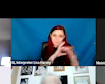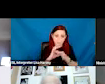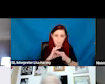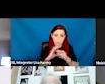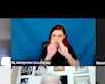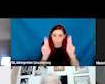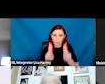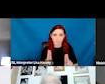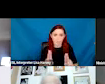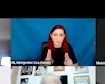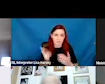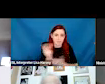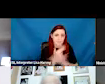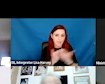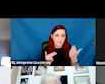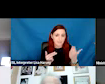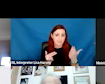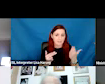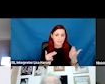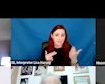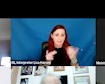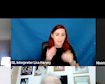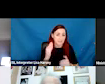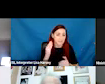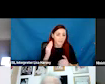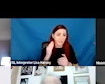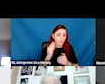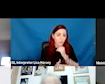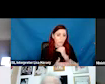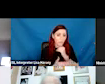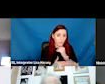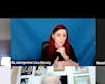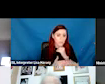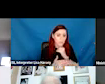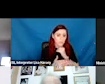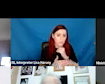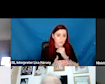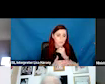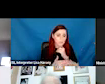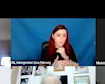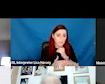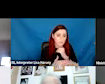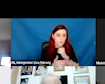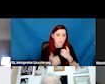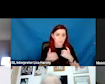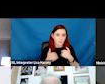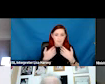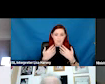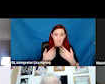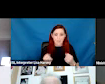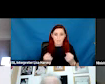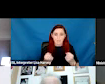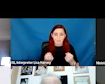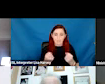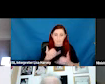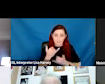design. And to conclude, I suppose we've, over a number of decades,